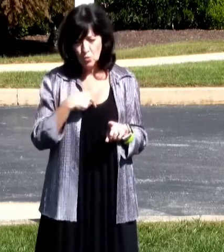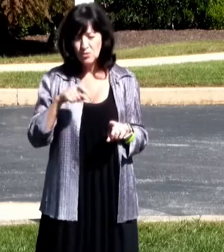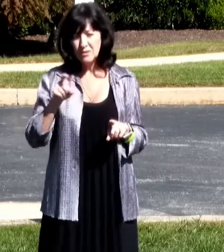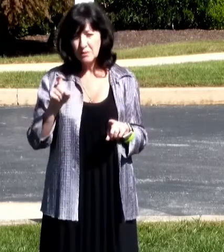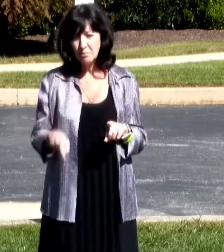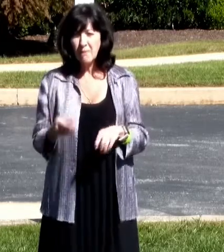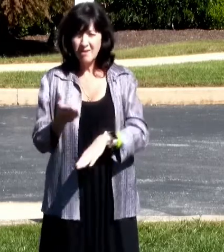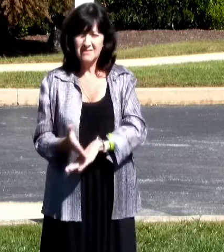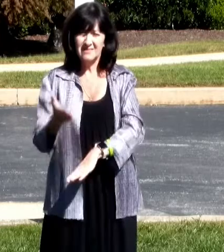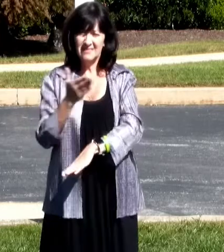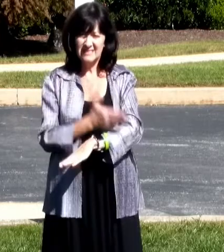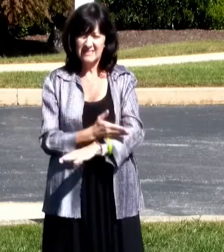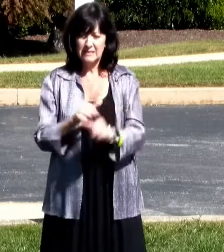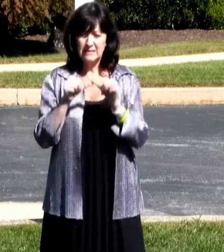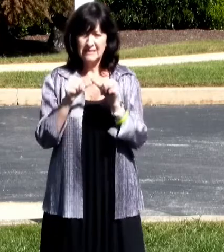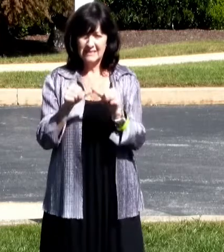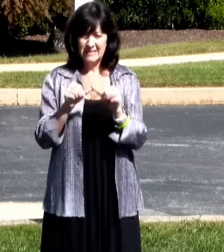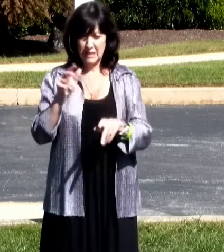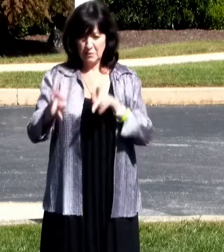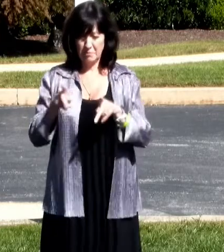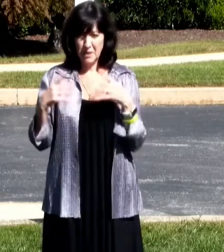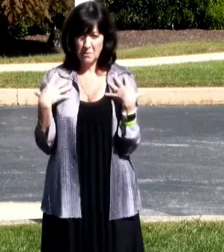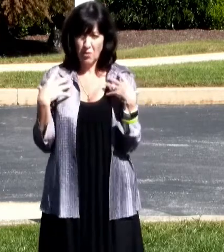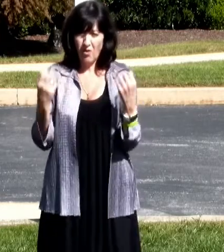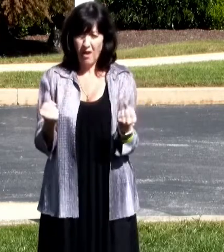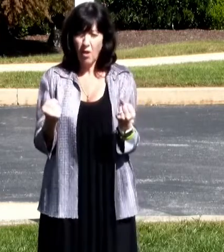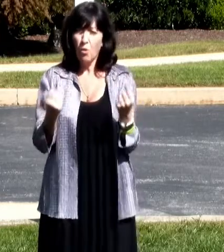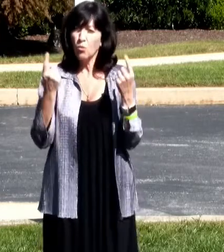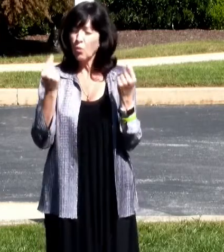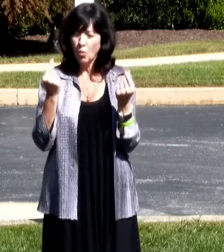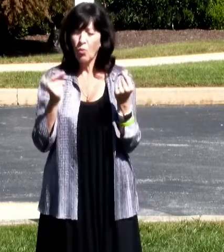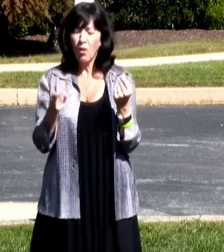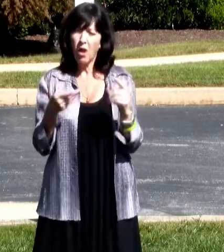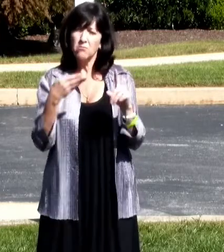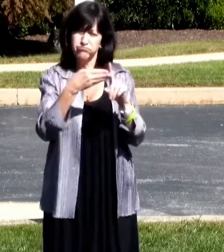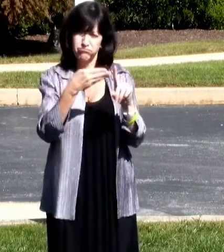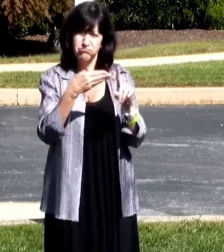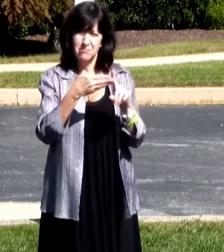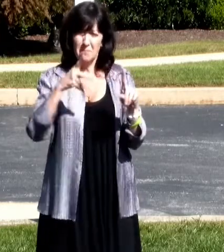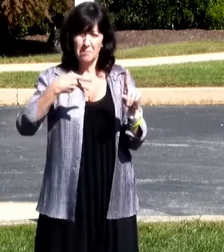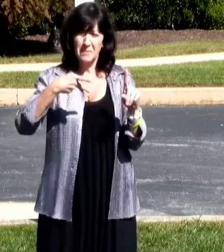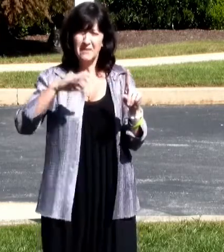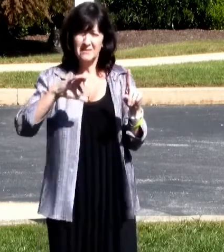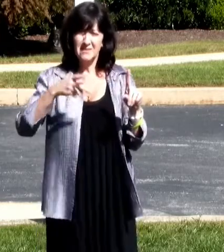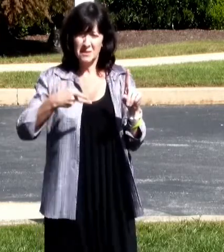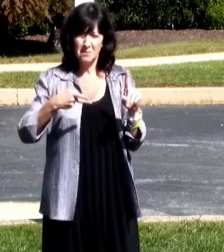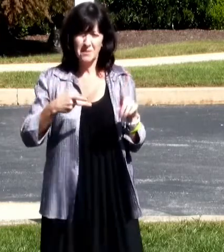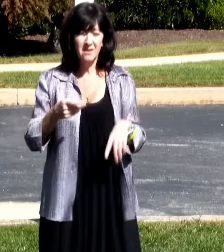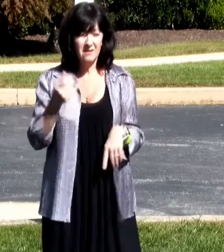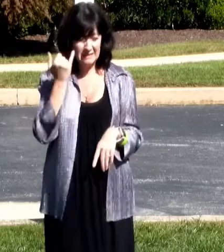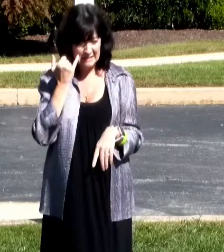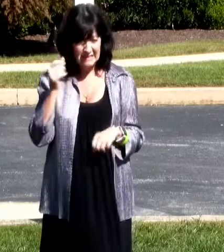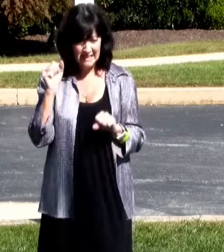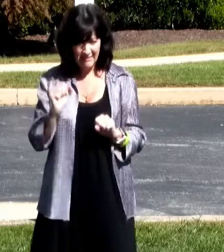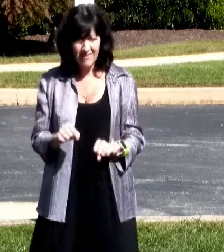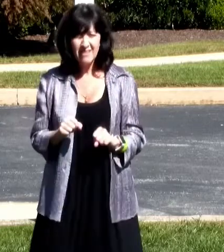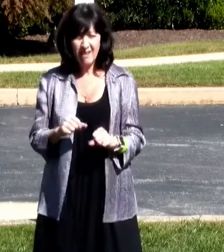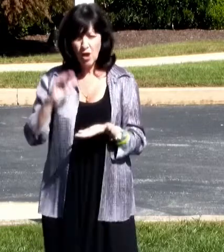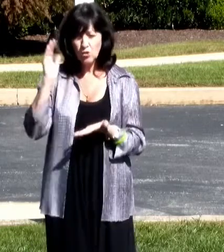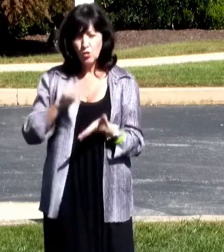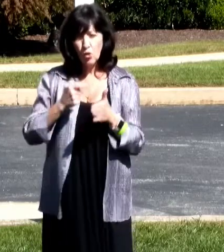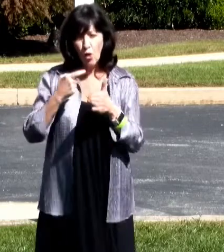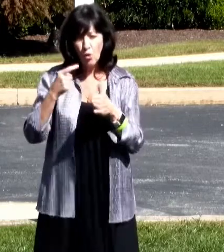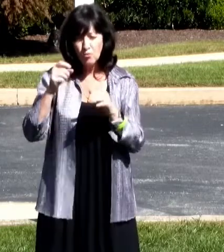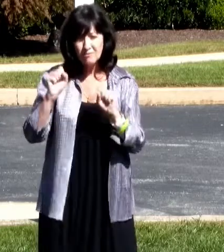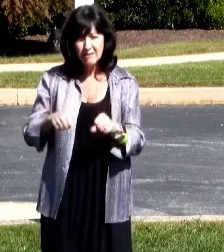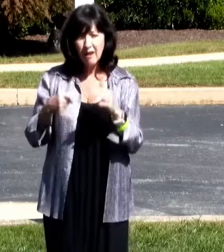better job of keeping our people healthy. It so happens to come at a lower financial cost if we do that. There's a huge benefit to it. But